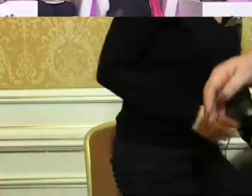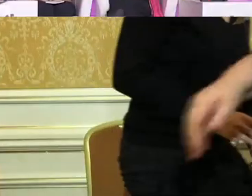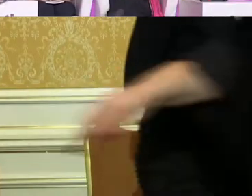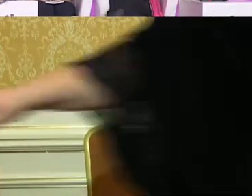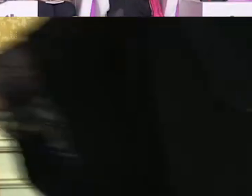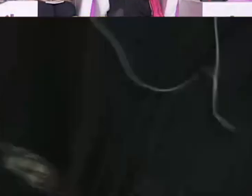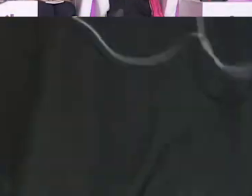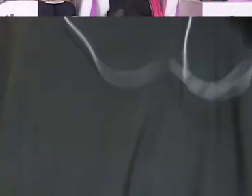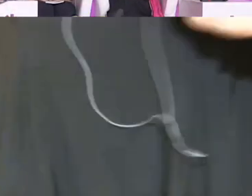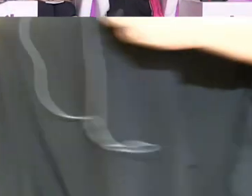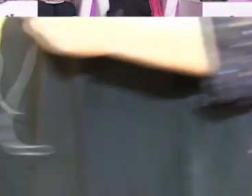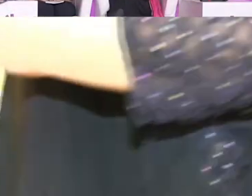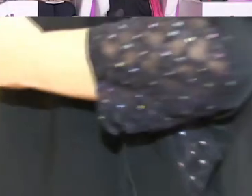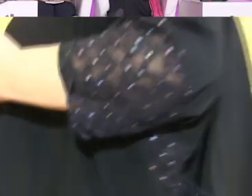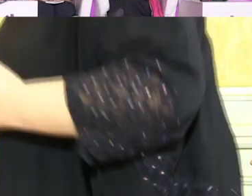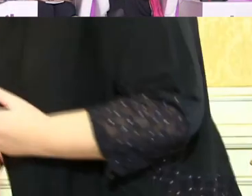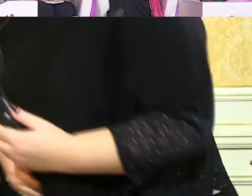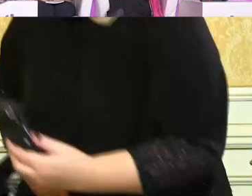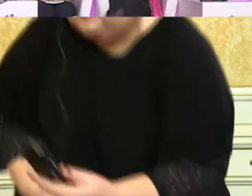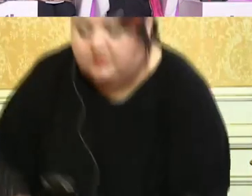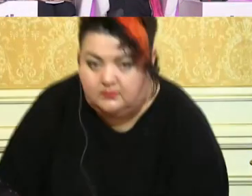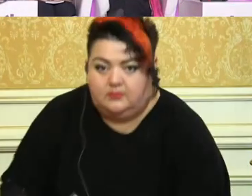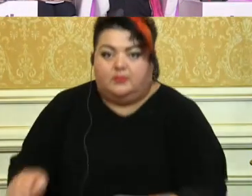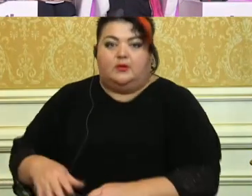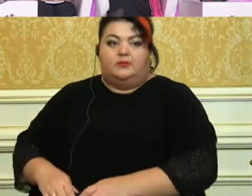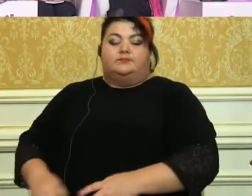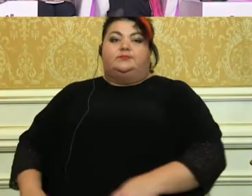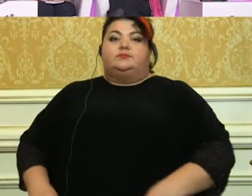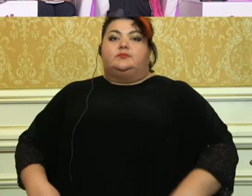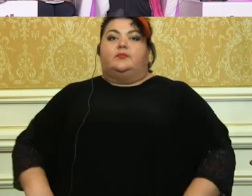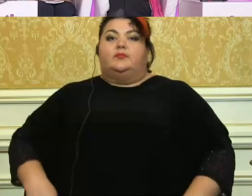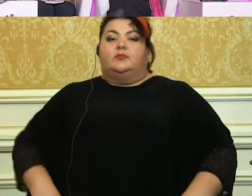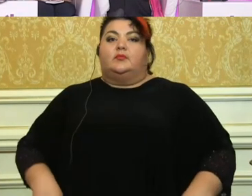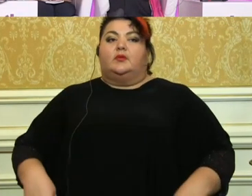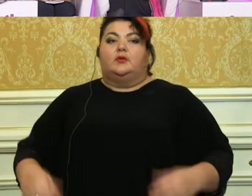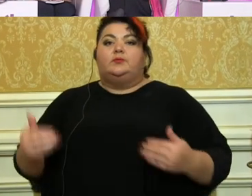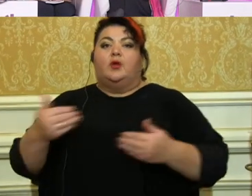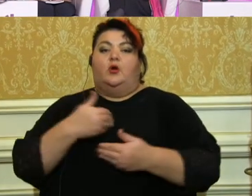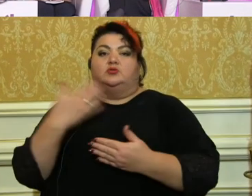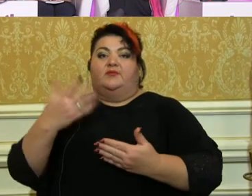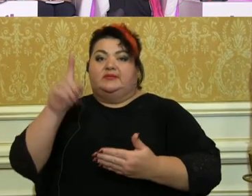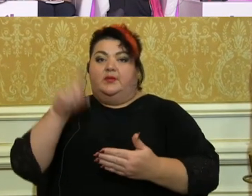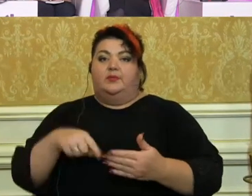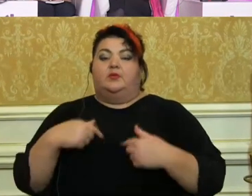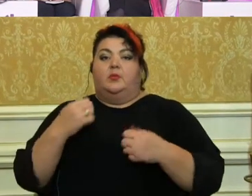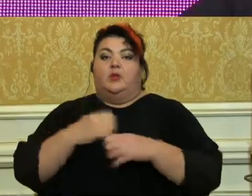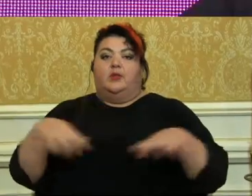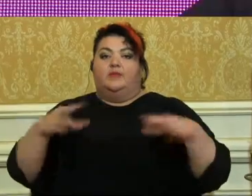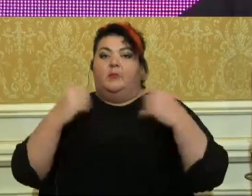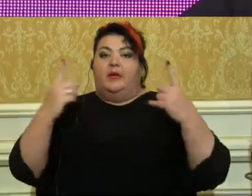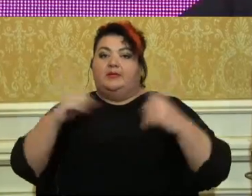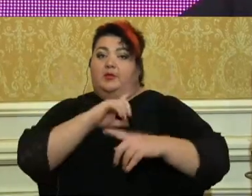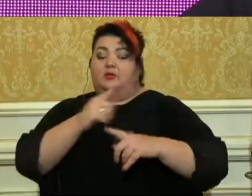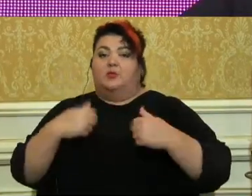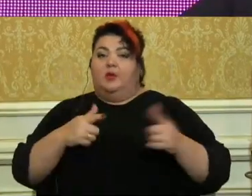Thank you so much, Mr. Yukhnovich. And I would like to prove that we're just doing our maximum efforts just